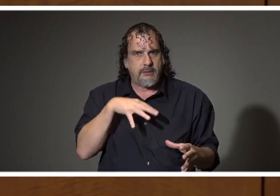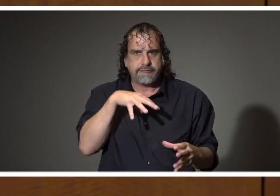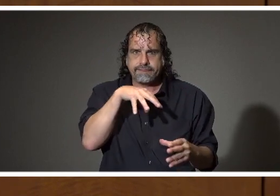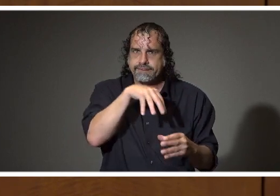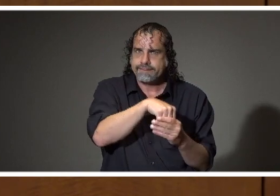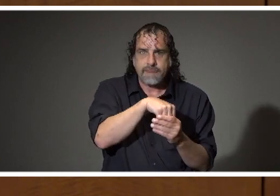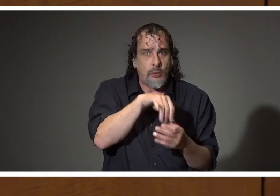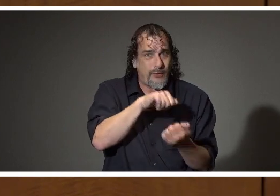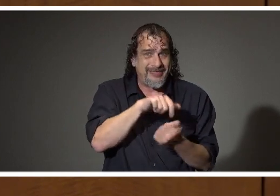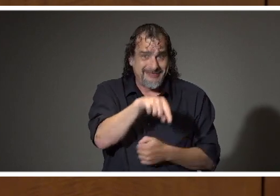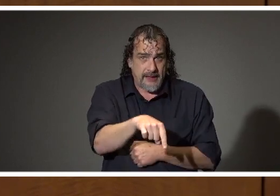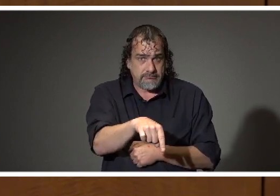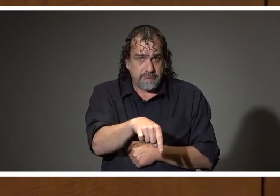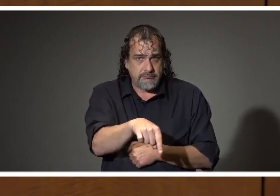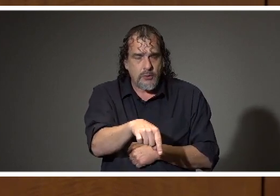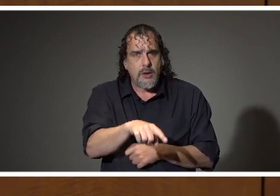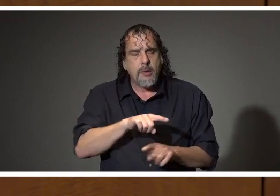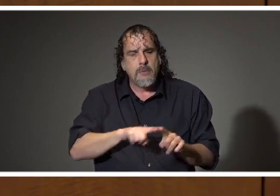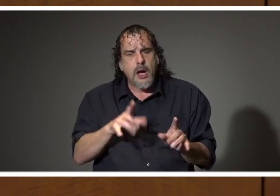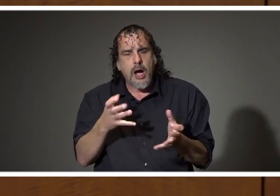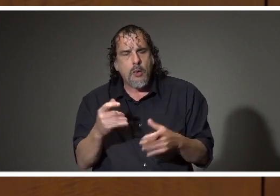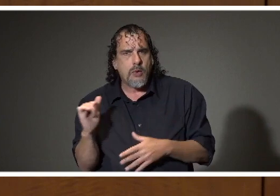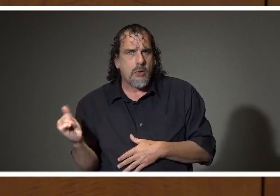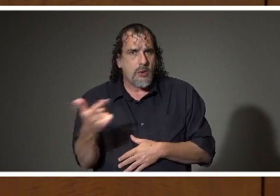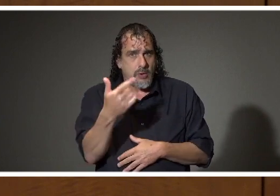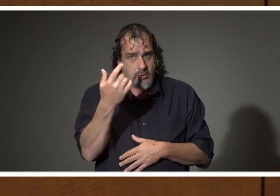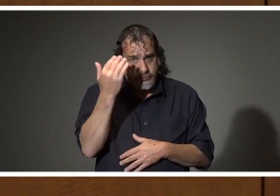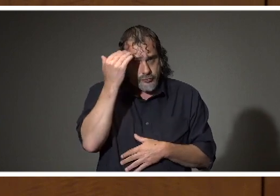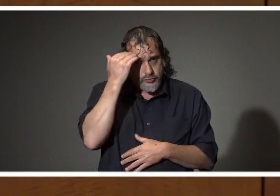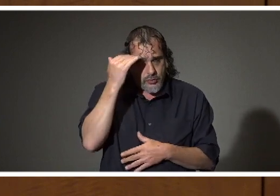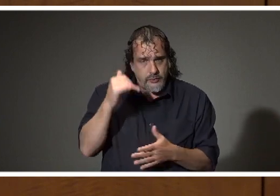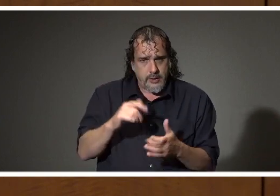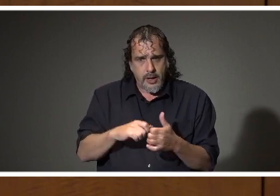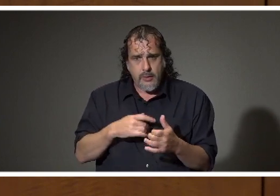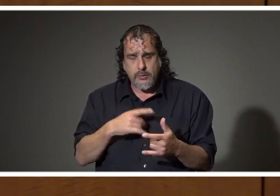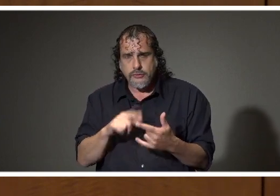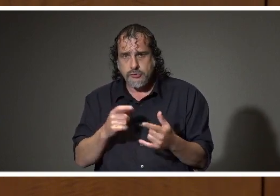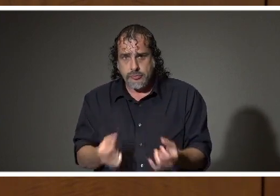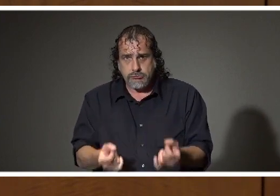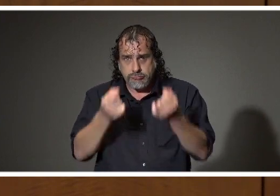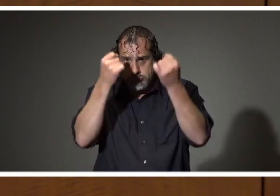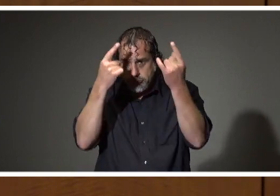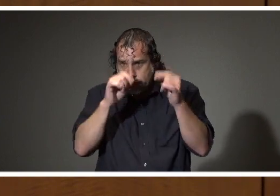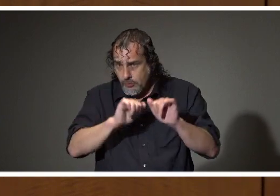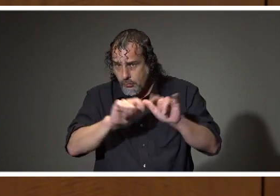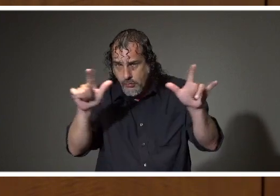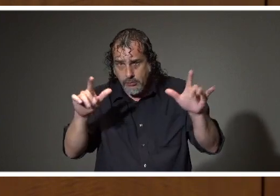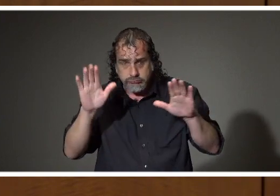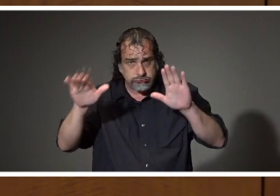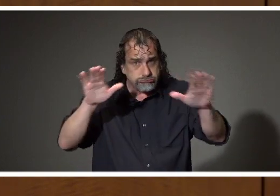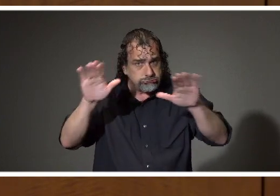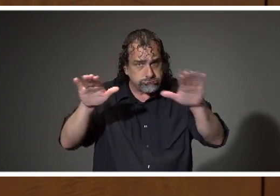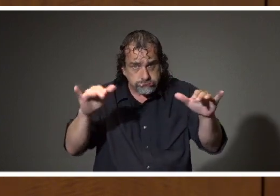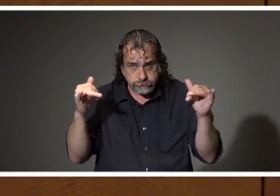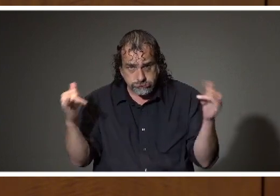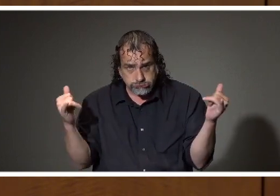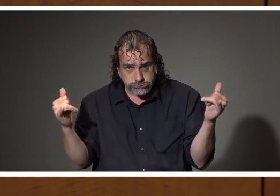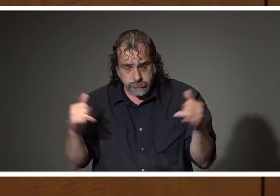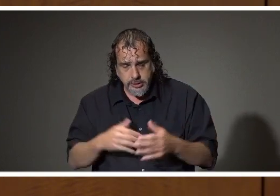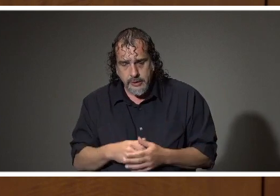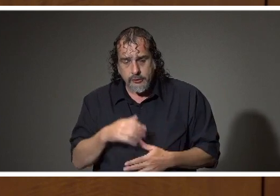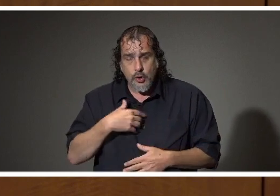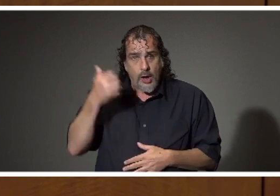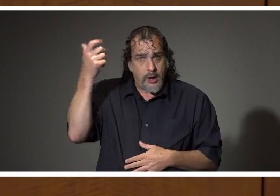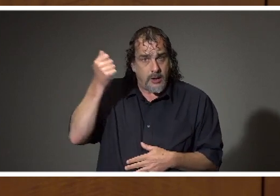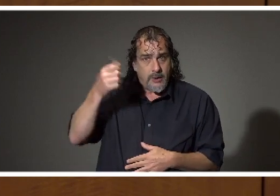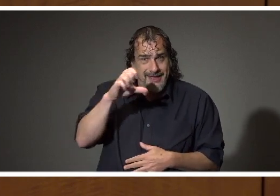to play, but I want everyone to understand this. I want to flag this for any and everyone on Social Security. If